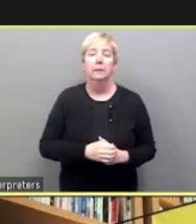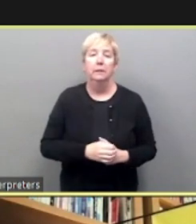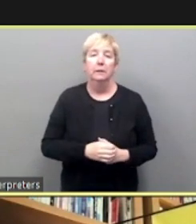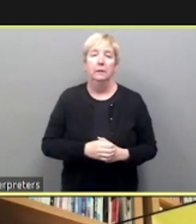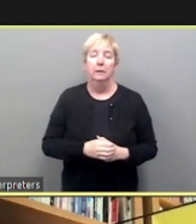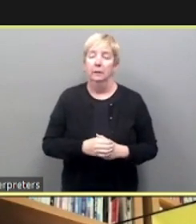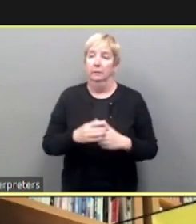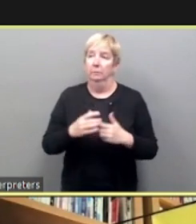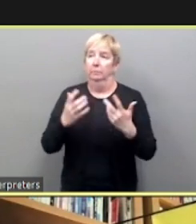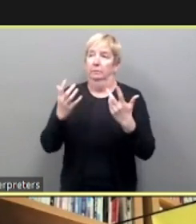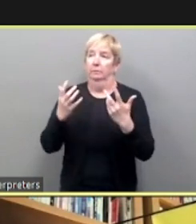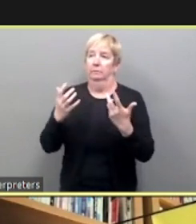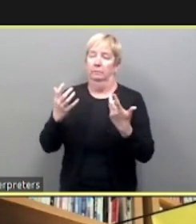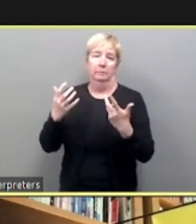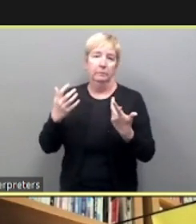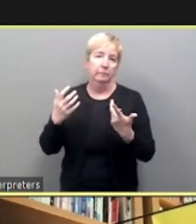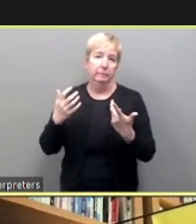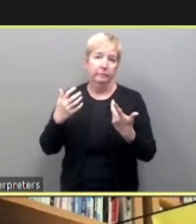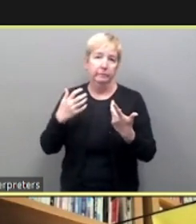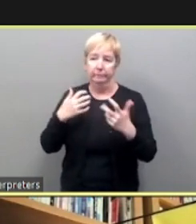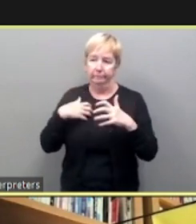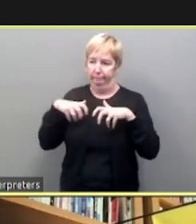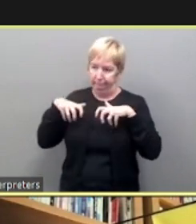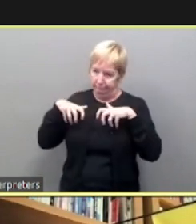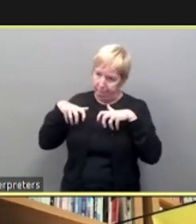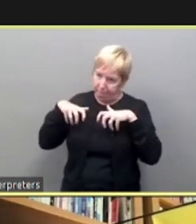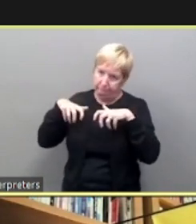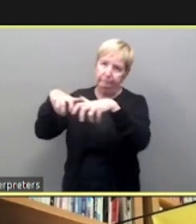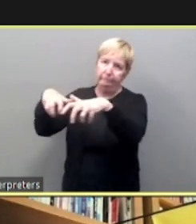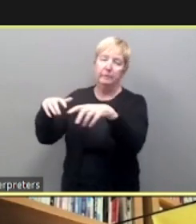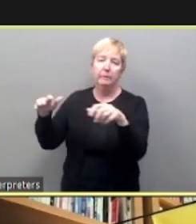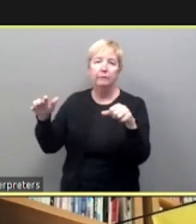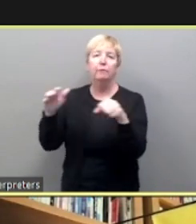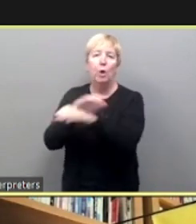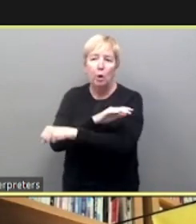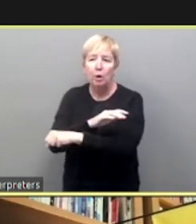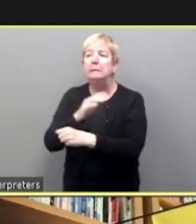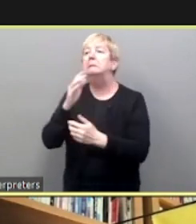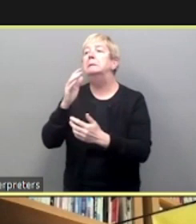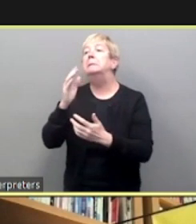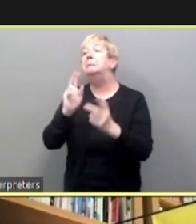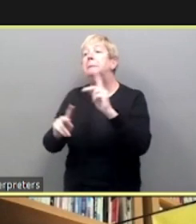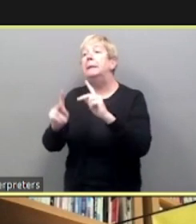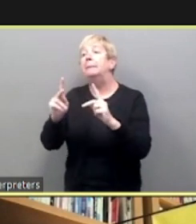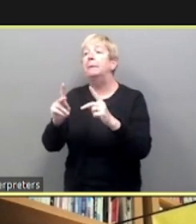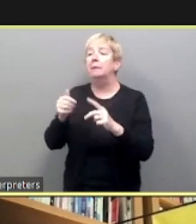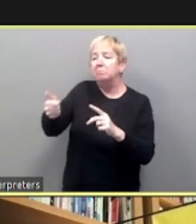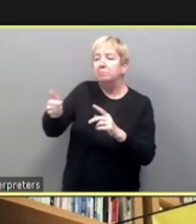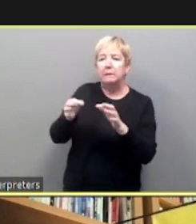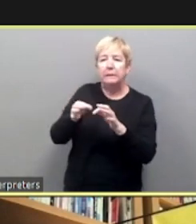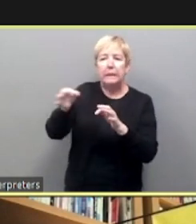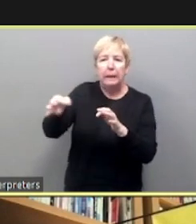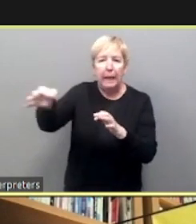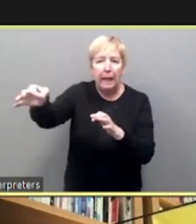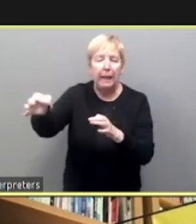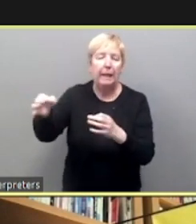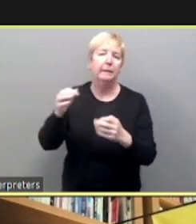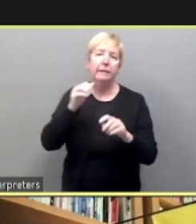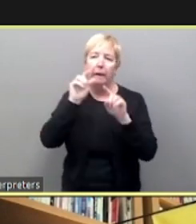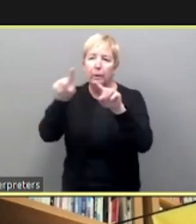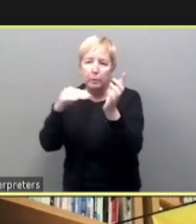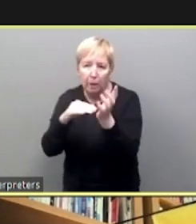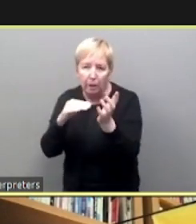completely full if of people who have either delayed care or just have really serious disease. This could be heart